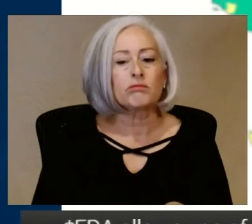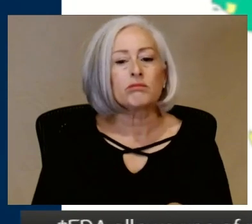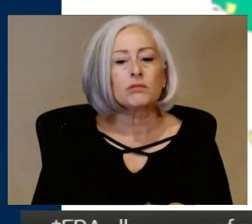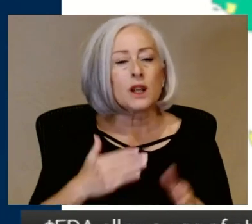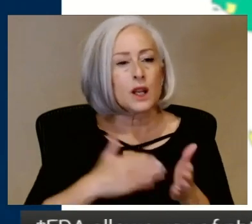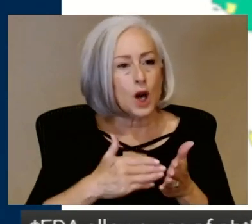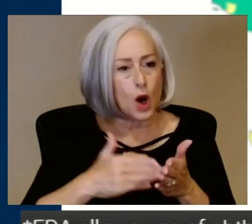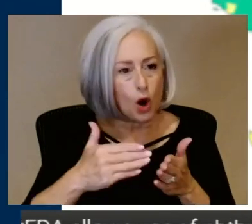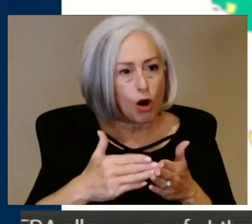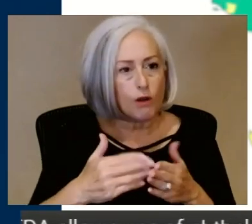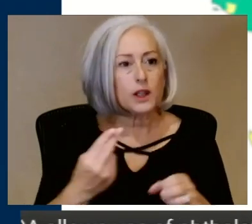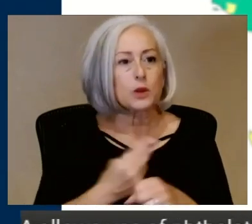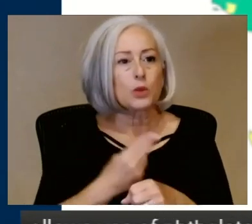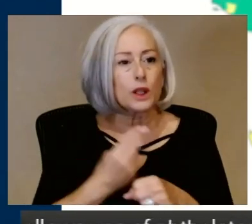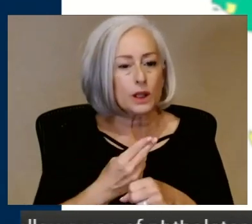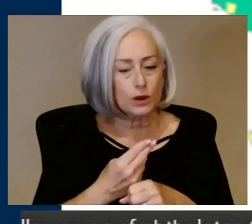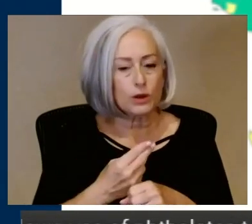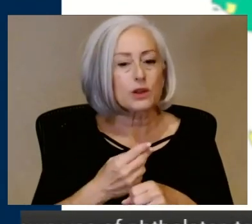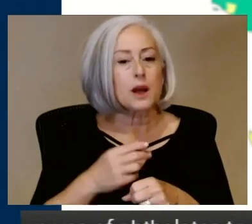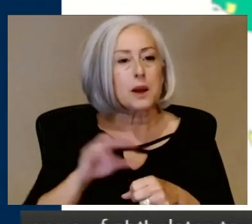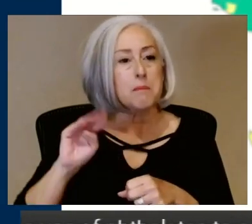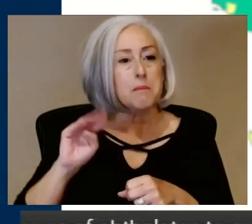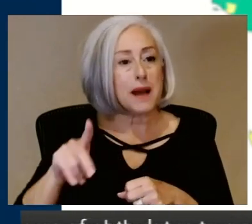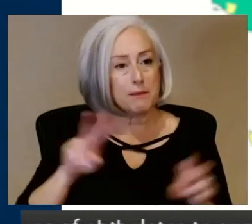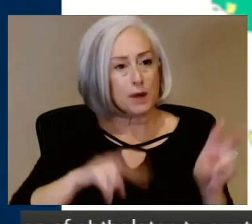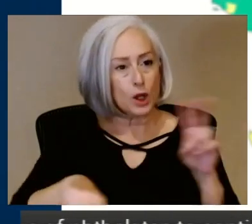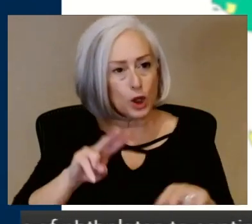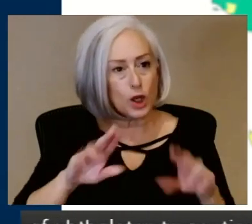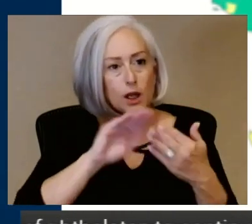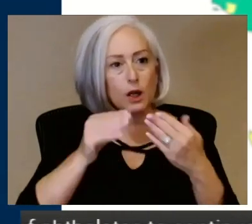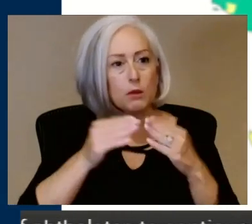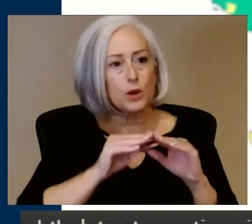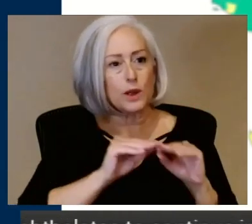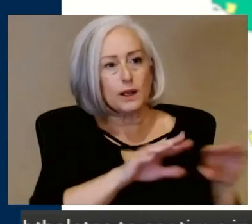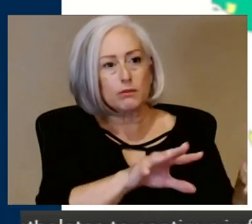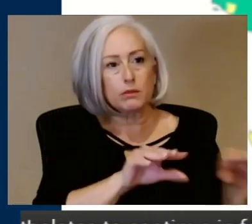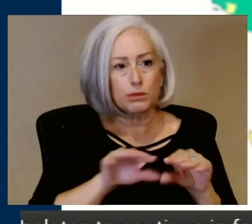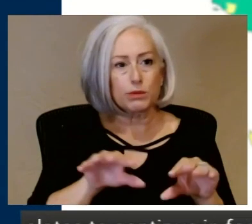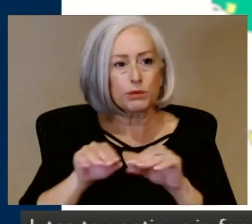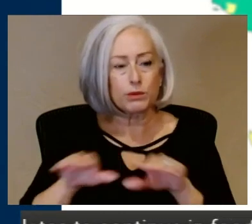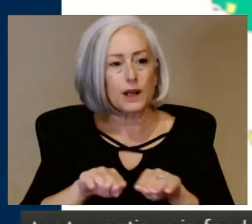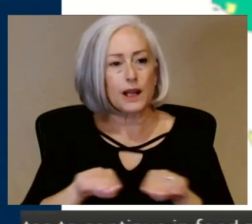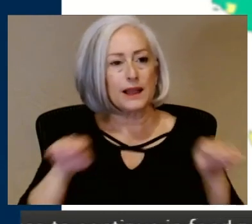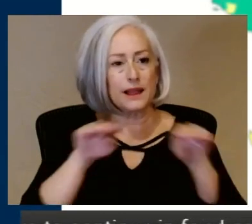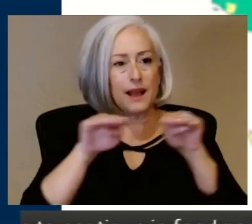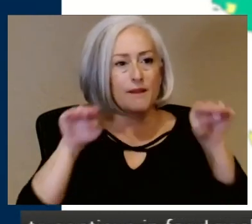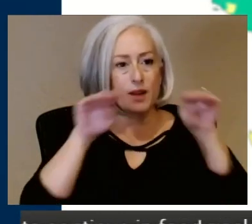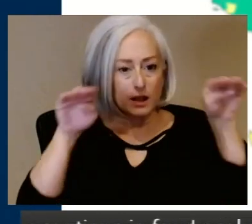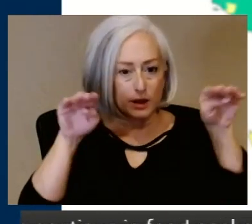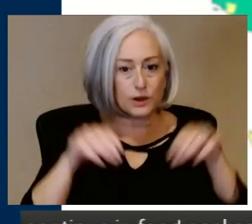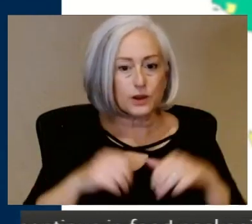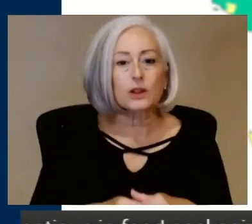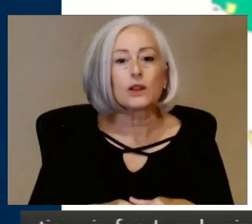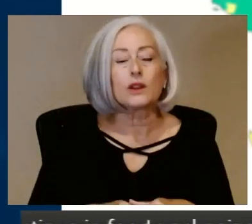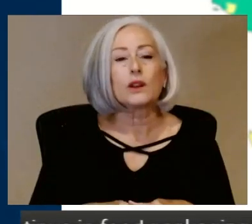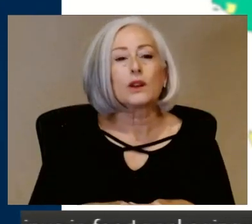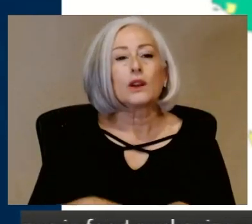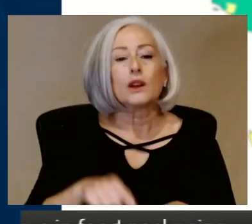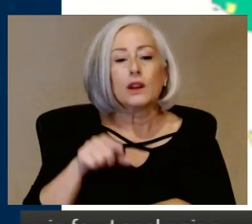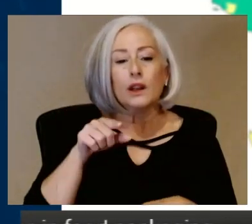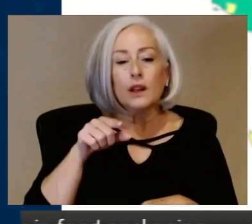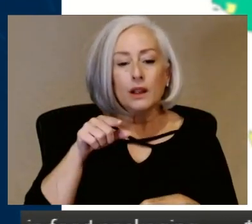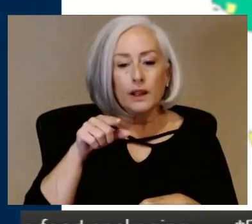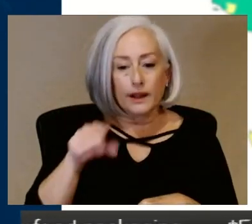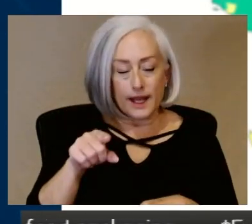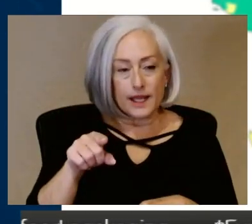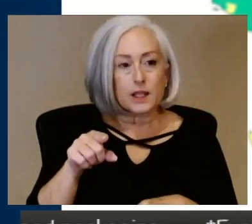that looked at community transmission levels. The one you're looking at here, they introduced right at the height of the Omicron wave back in January.